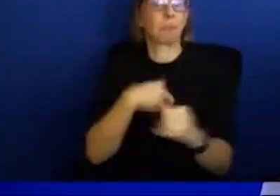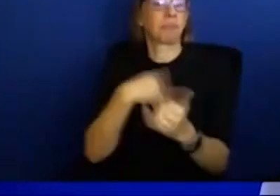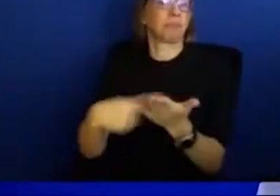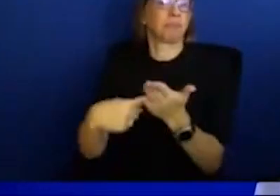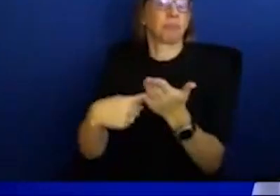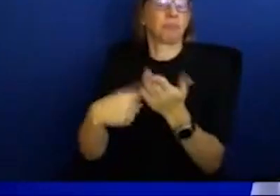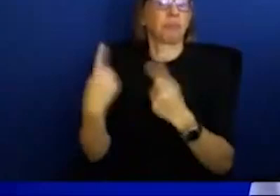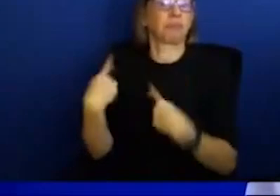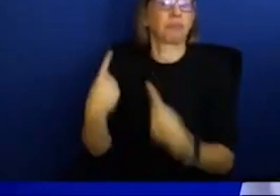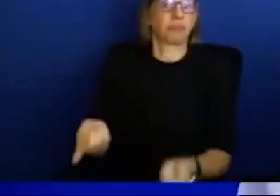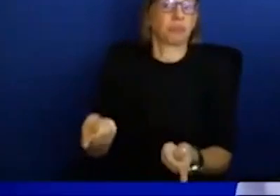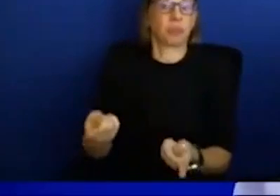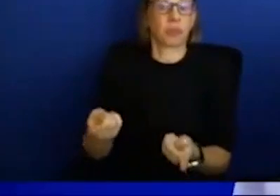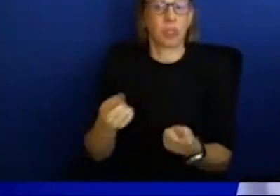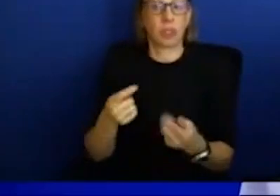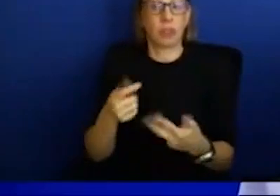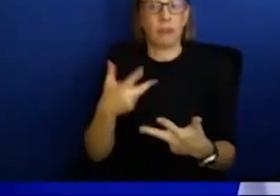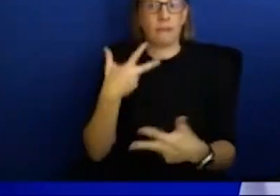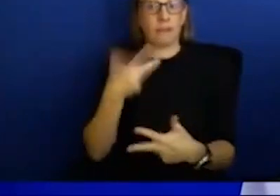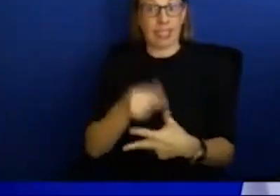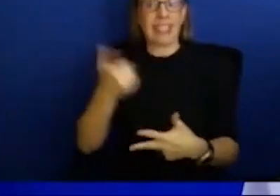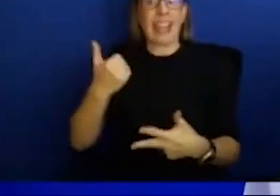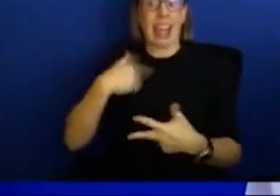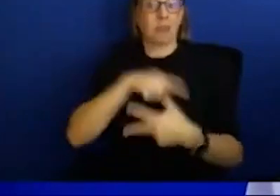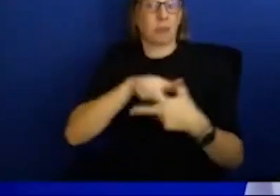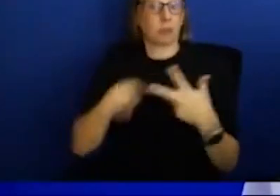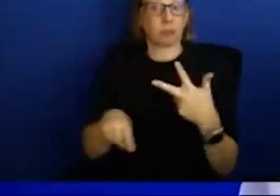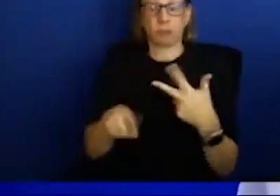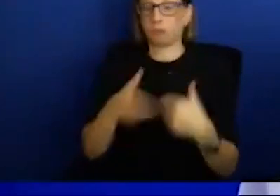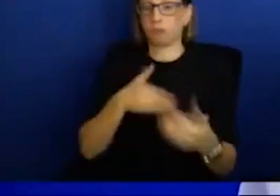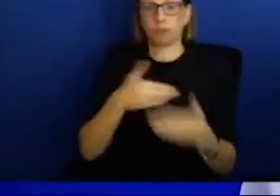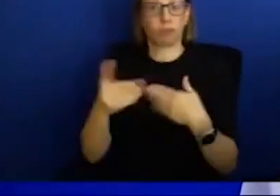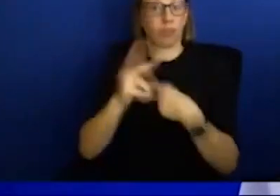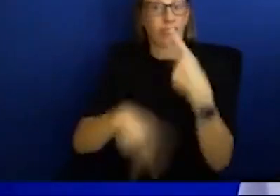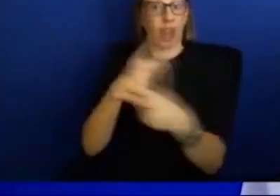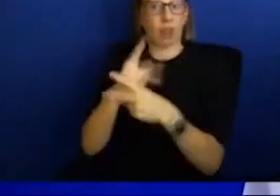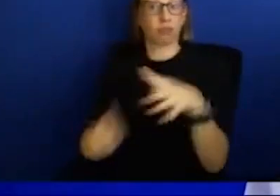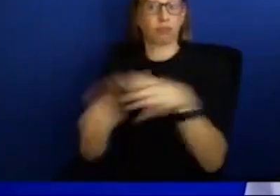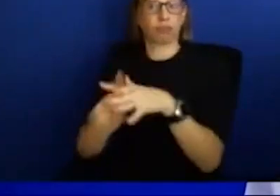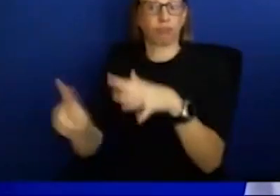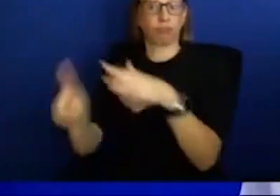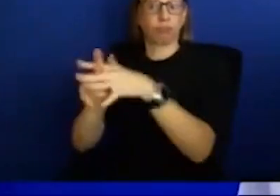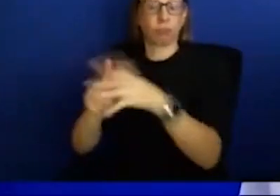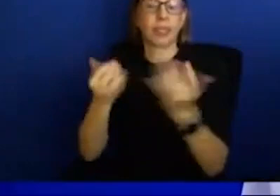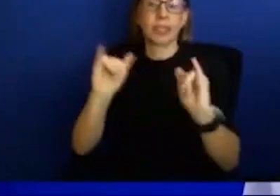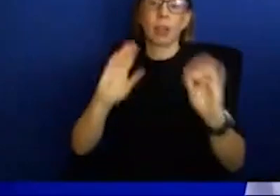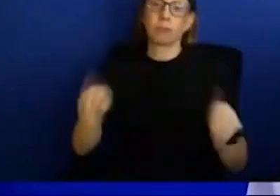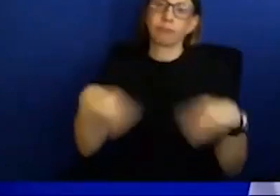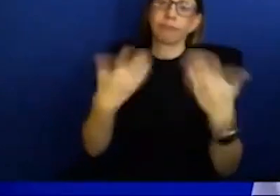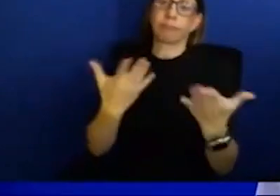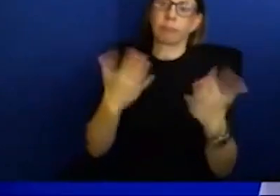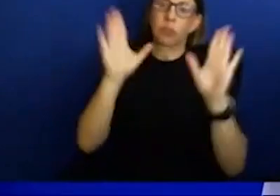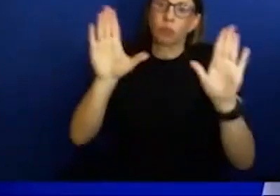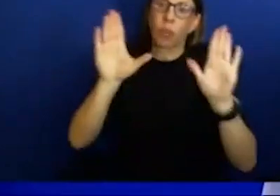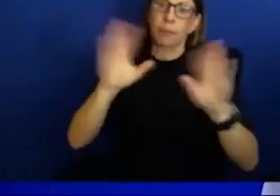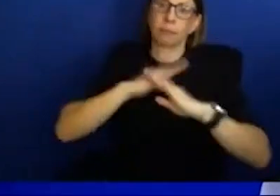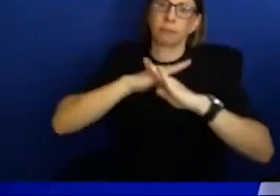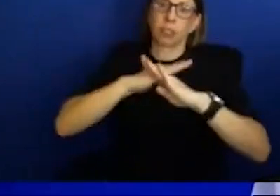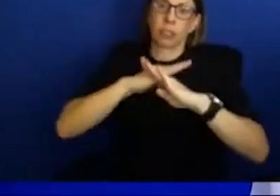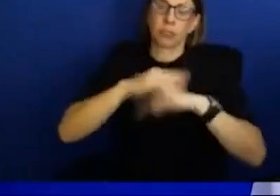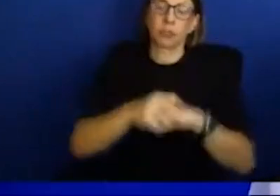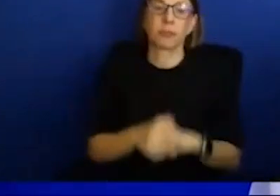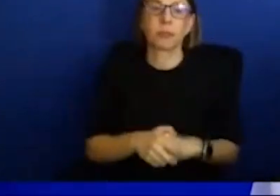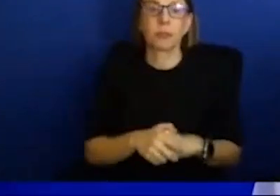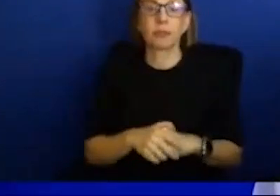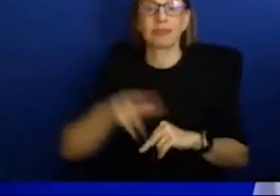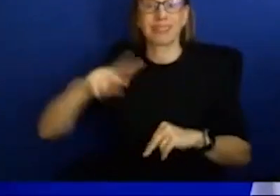that we currently have, no matter what variants we have seen, still offer great protection. And getting that second dose of vaccine, once